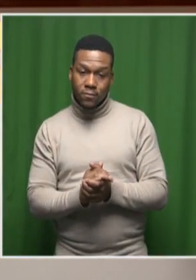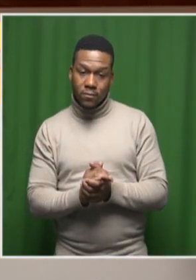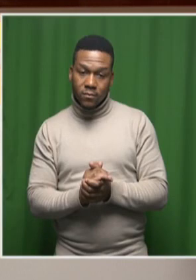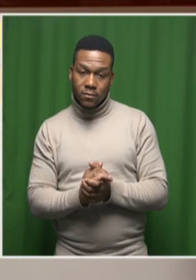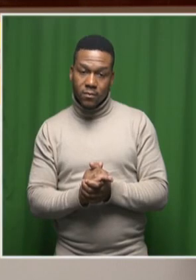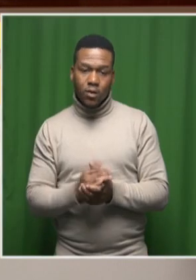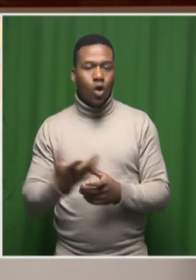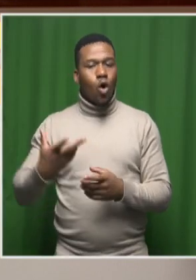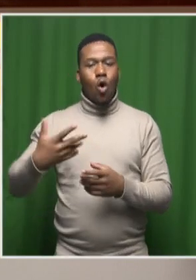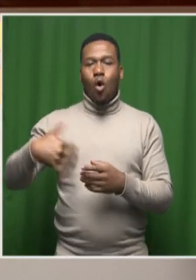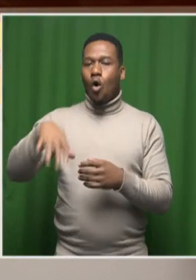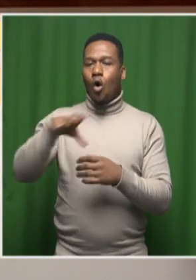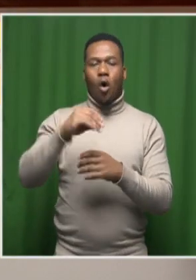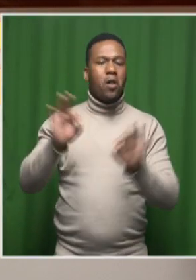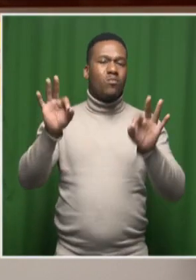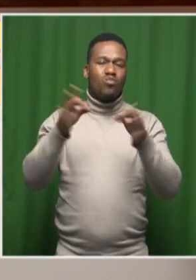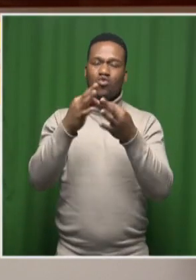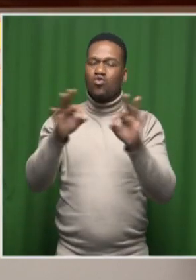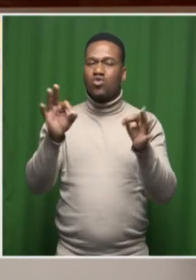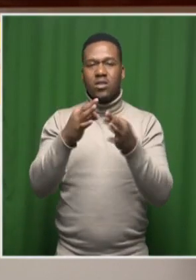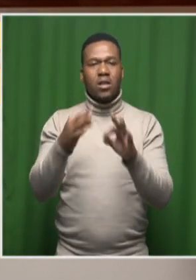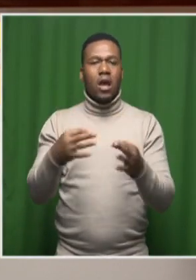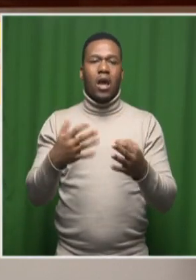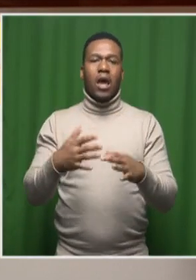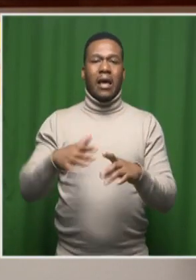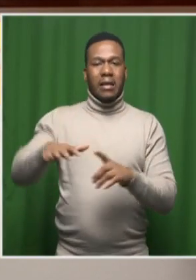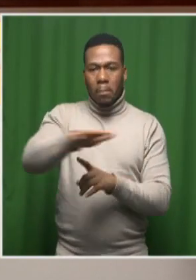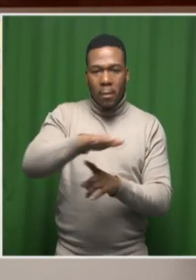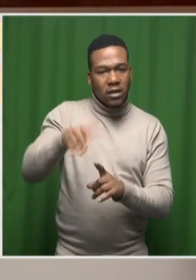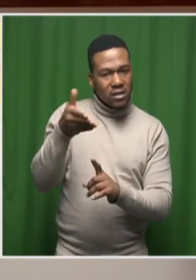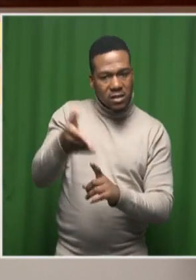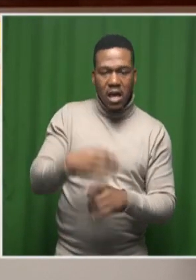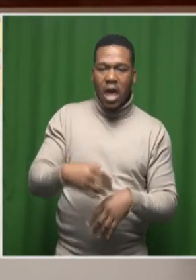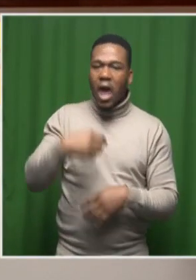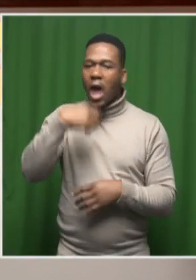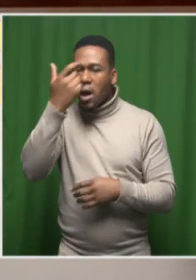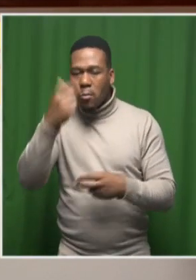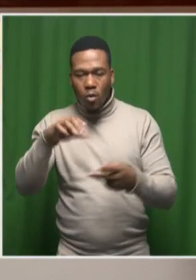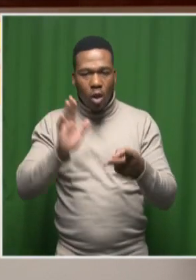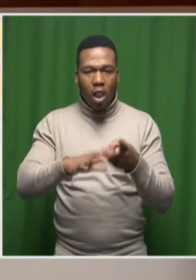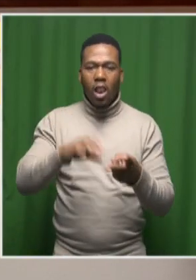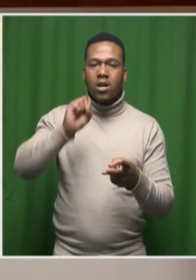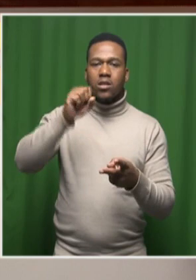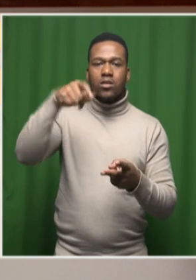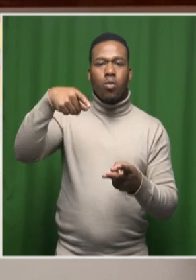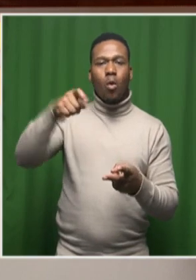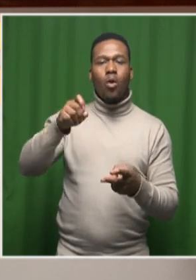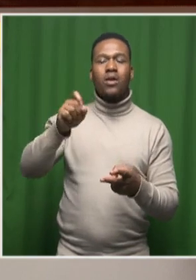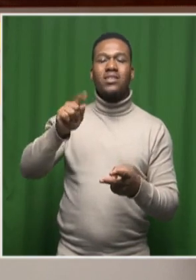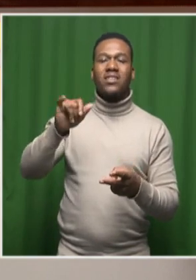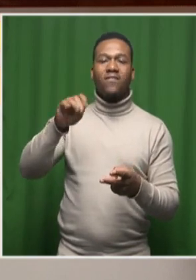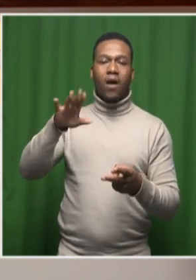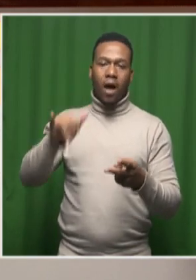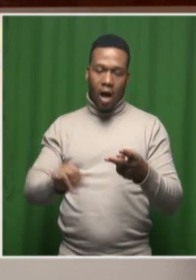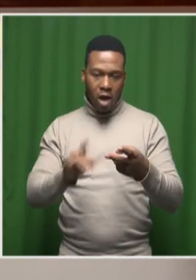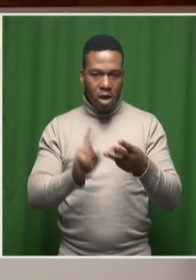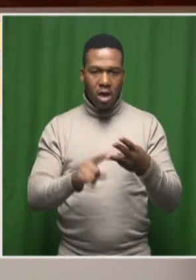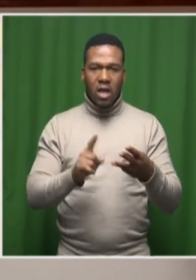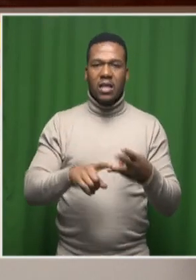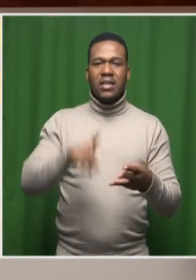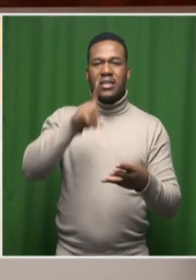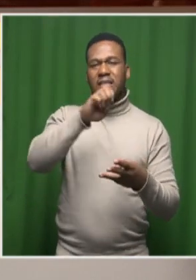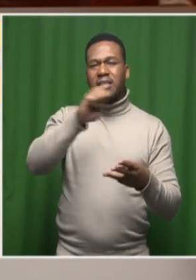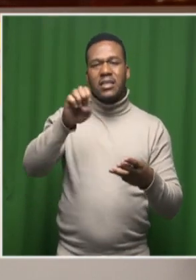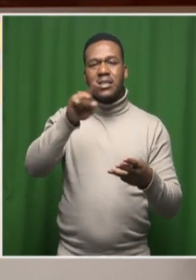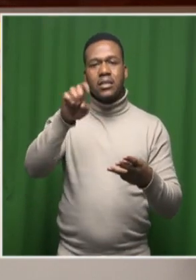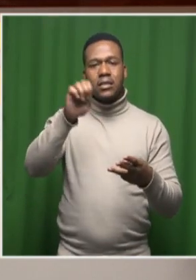all streaming platforms. Yeah, all DSPs, your Spotify's, Apple Music, Deezer's, YouTube. There's a lyric video on YouTube